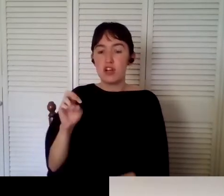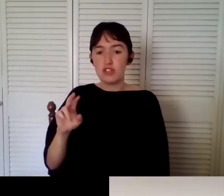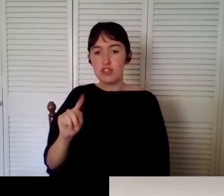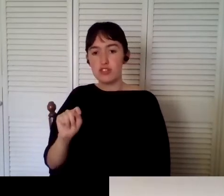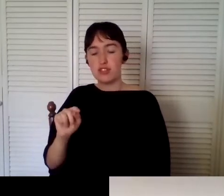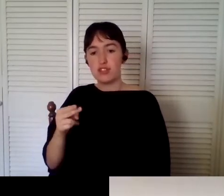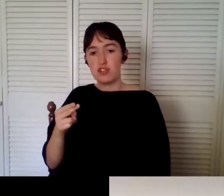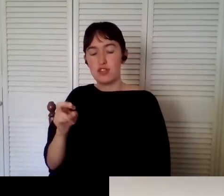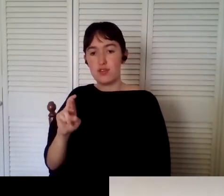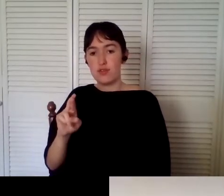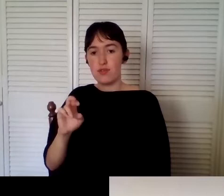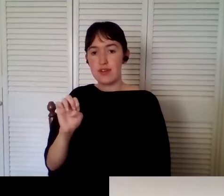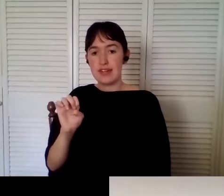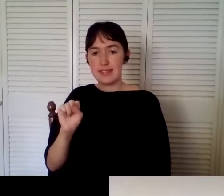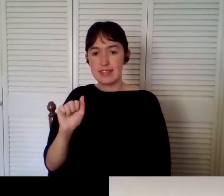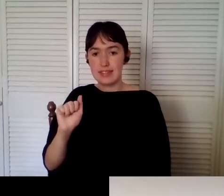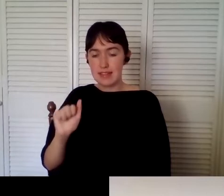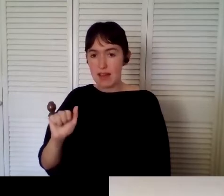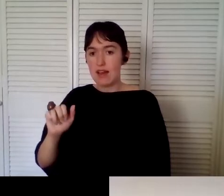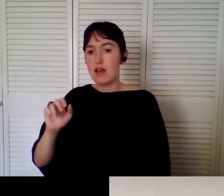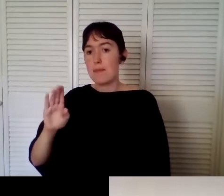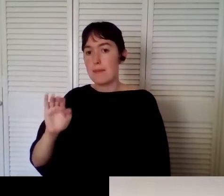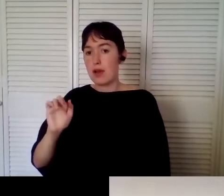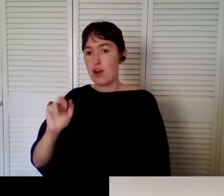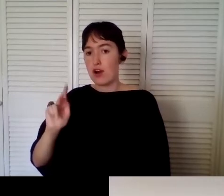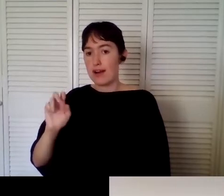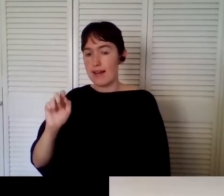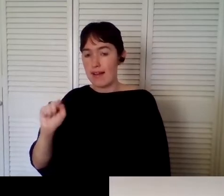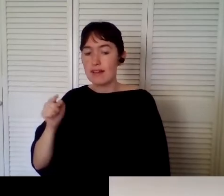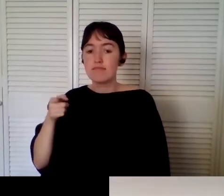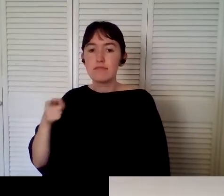caused these twisting fractures in the archaeological